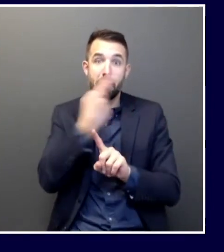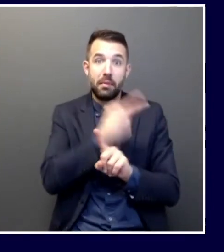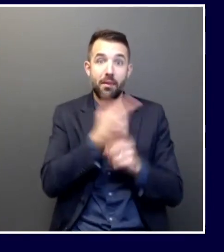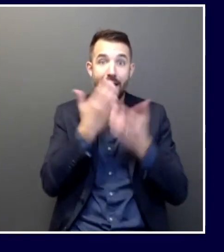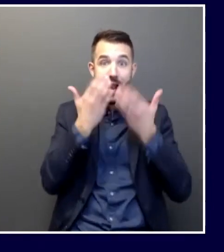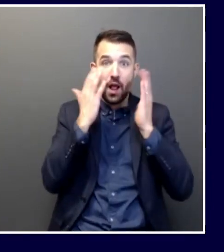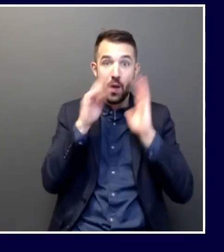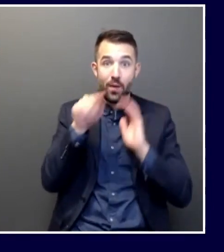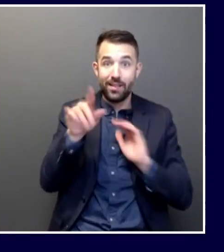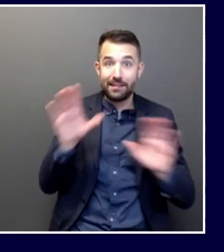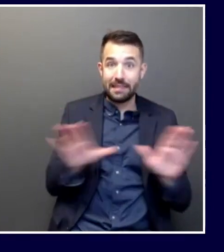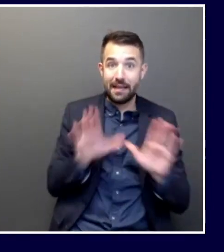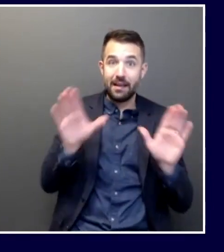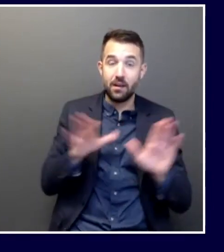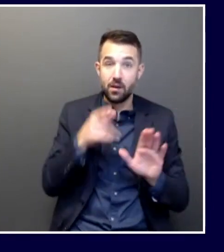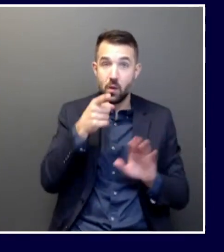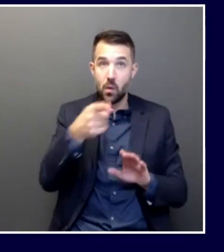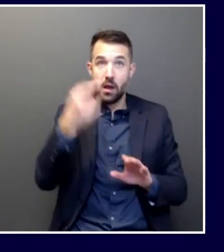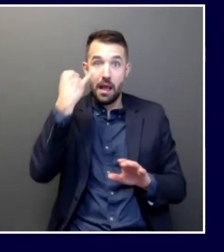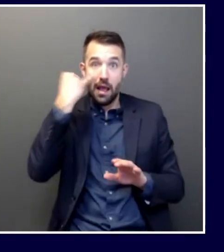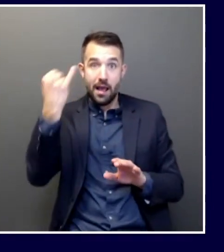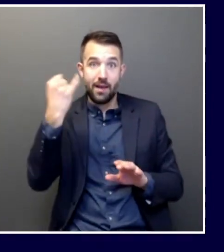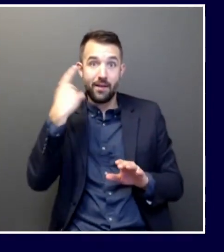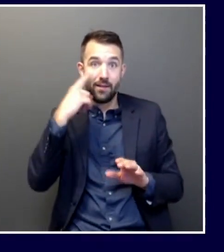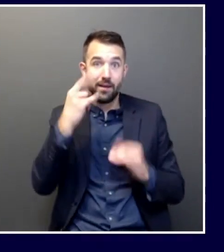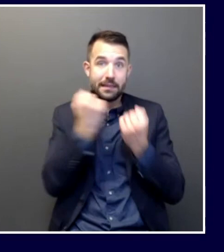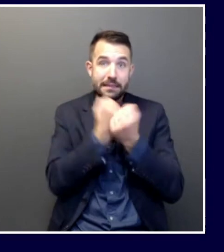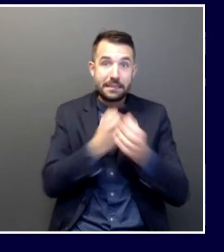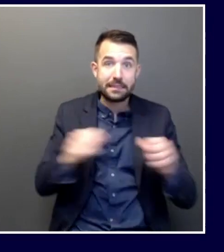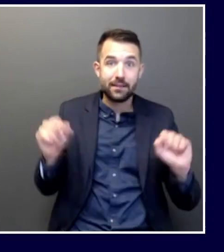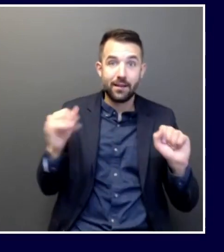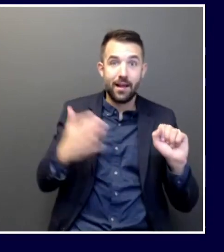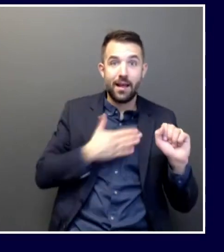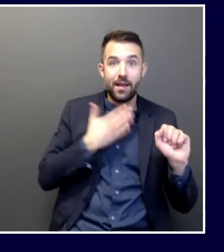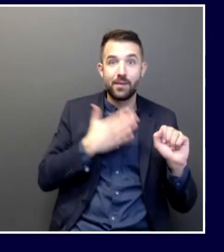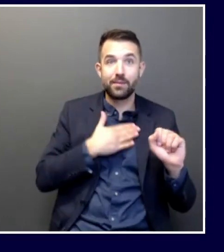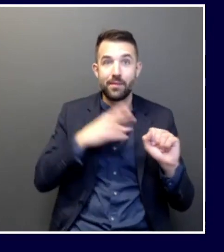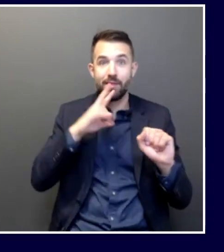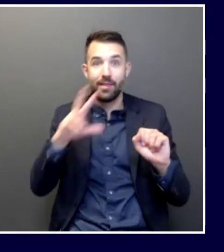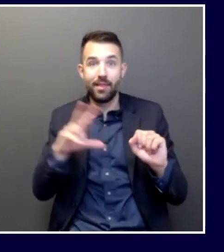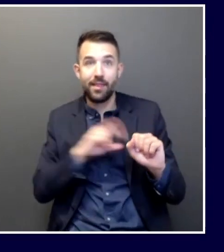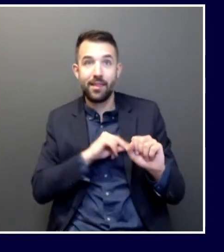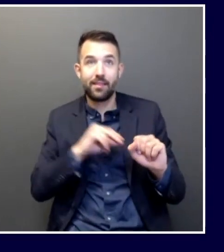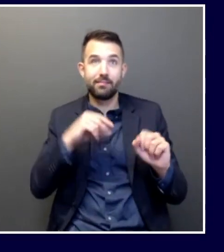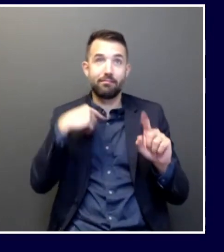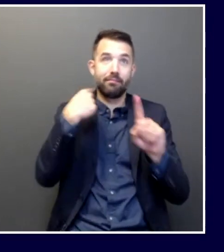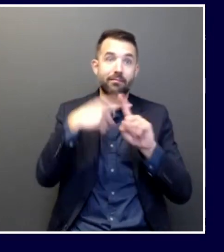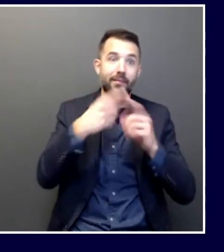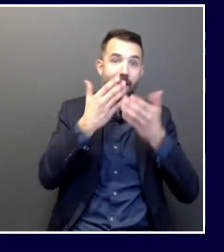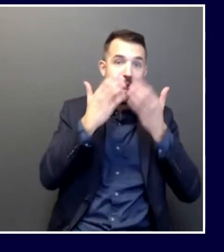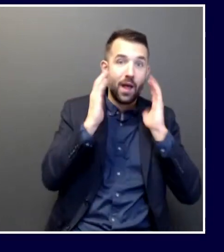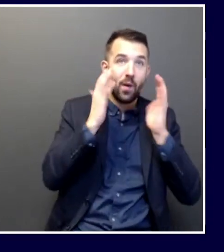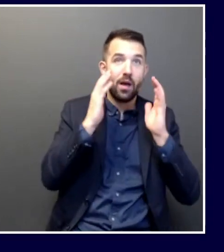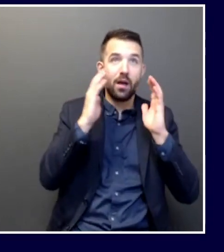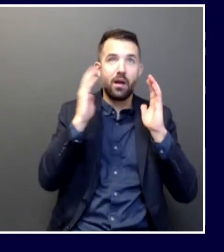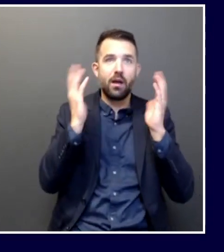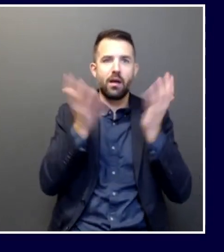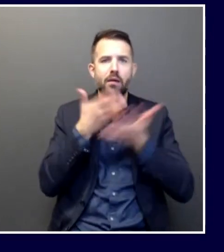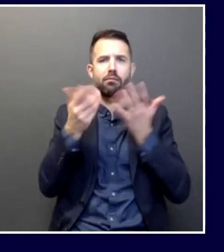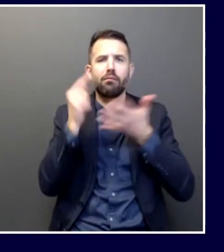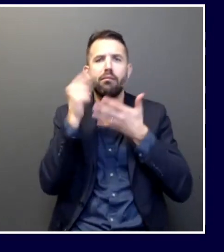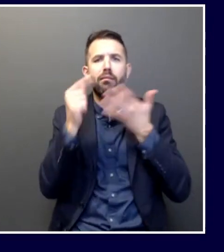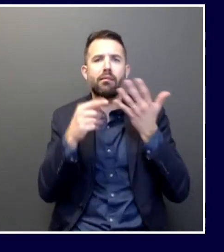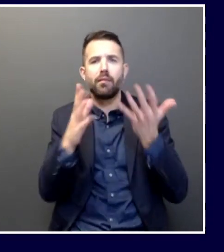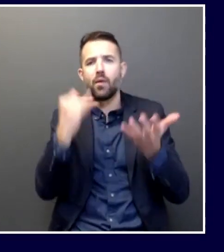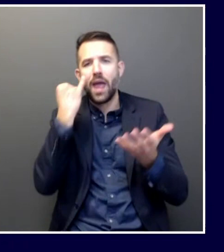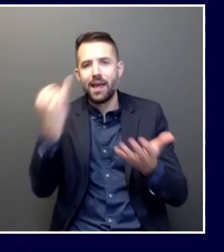safe and happy Thanksgiving, Halloween. If you want to get to Thanksgiving, you can jump ahead. And also, medical opinion,